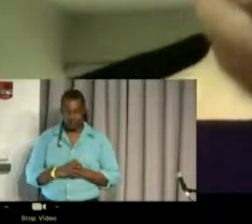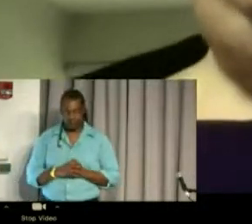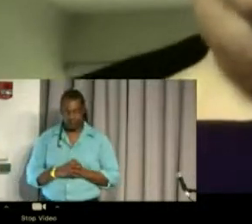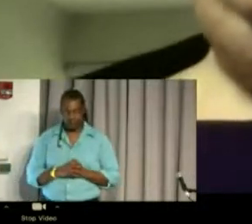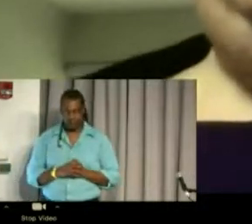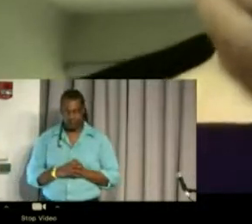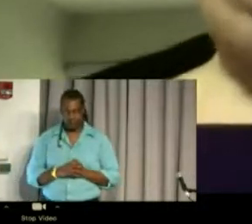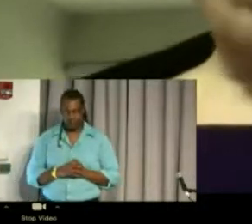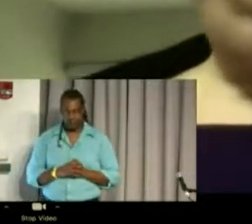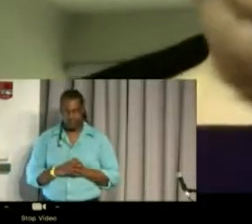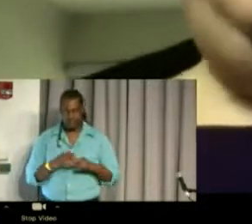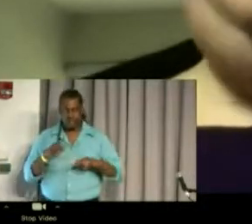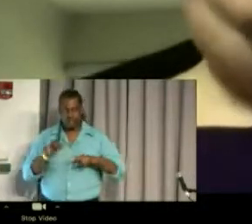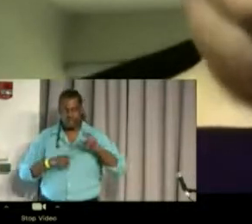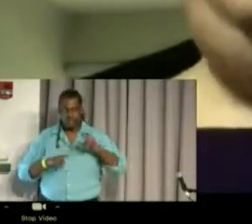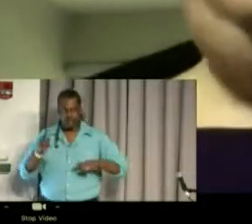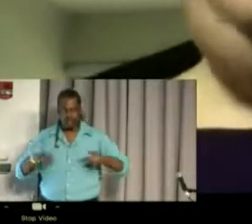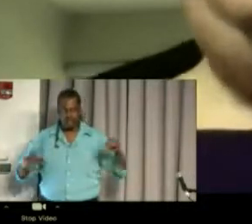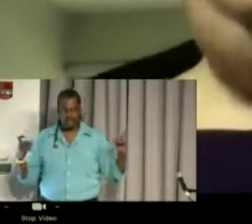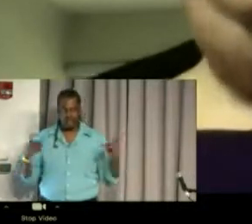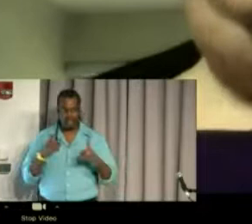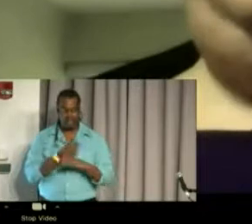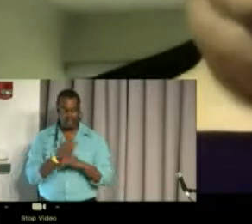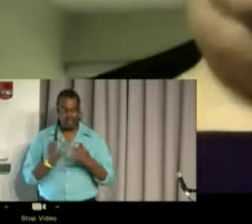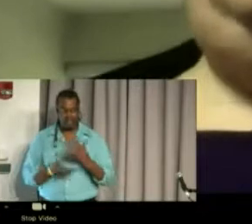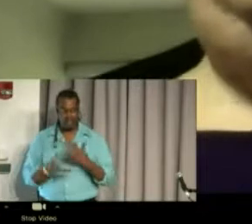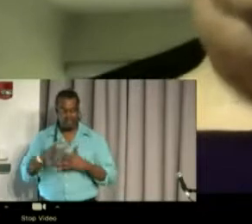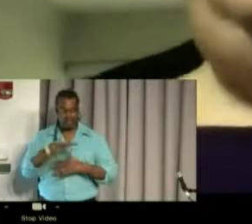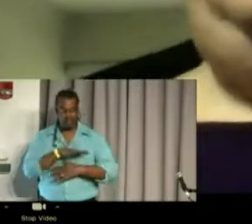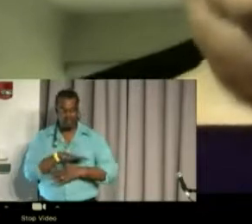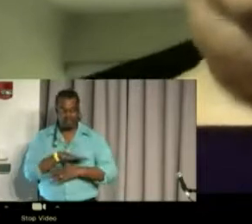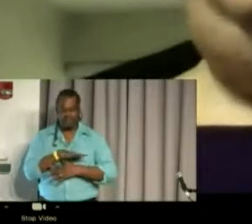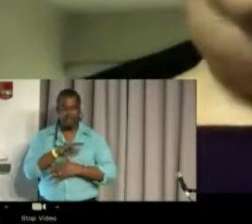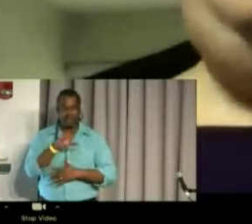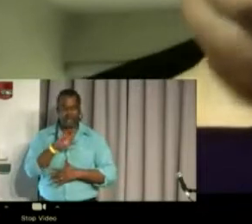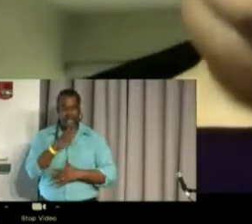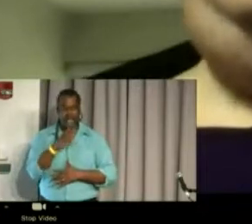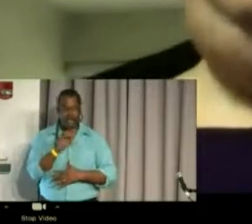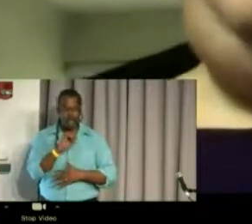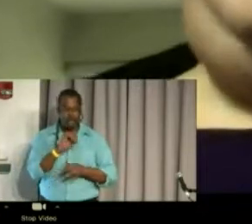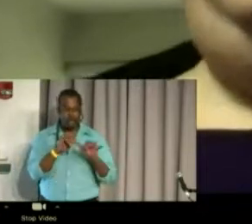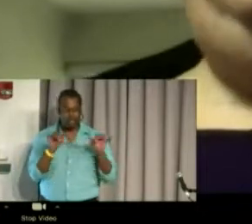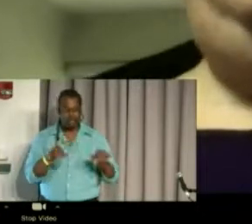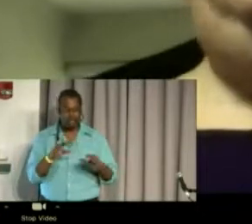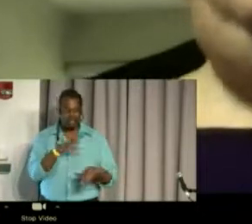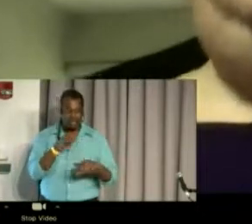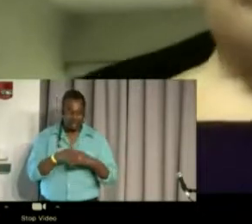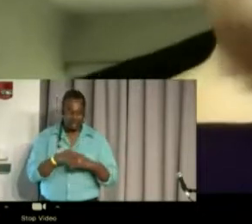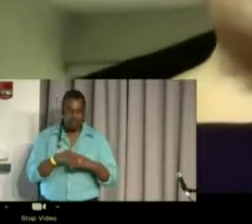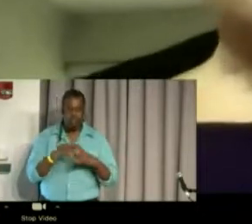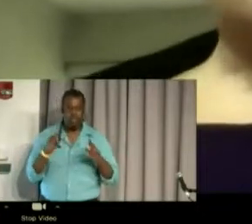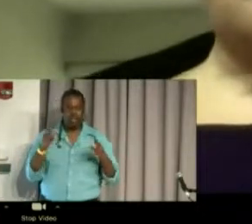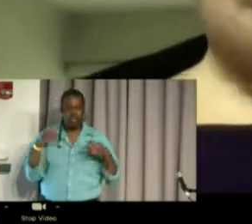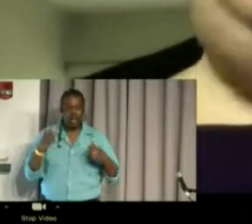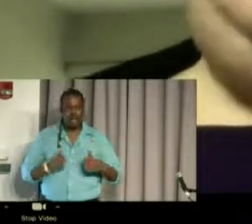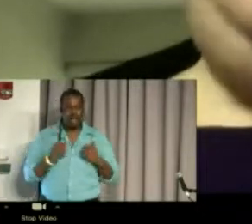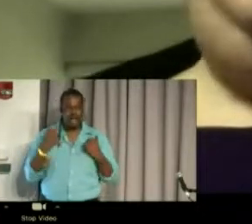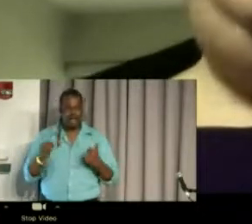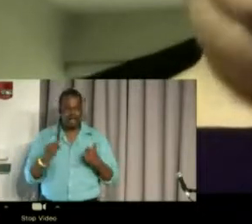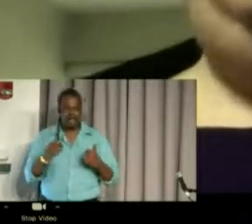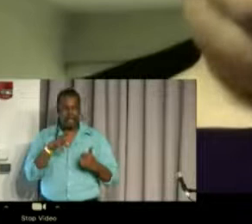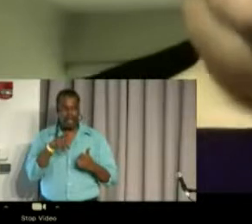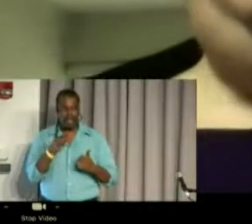The diversity and complexity of primary forest ecosystems, including wildlife and pathogens, are let loose